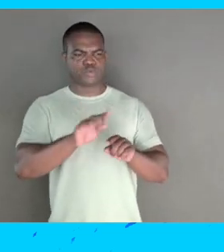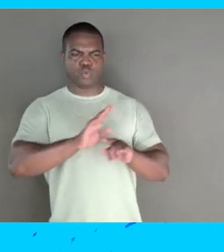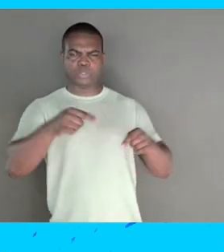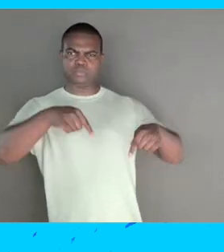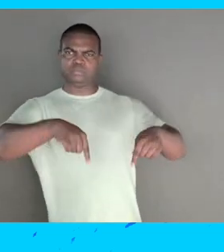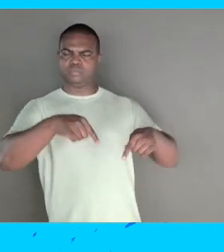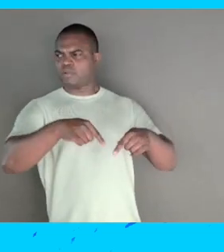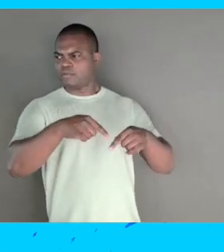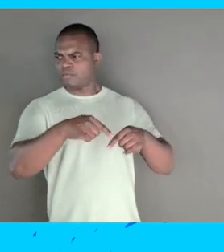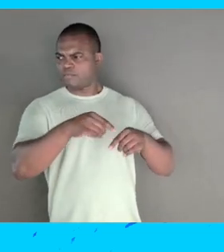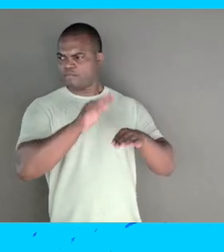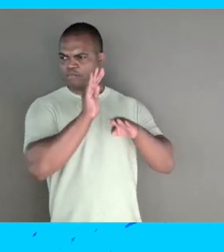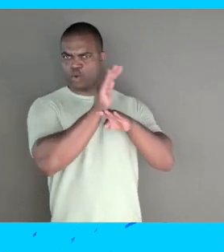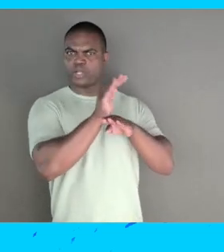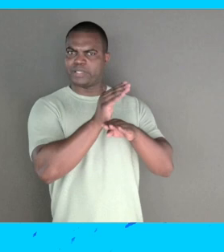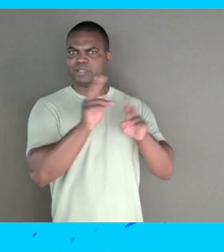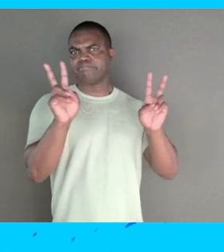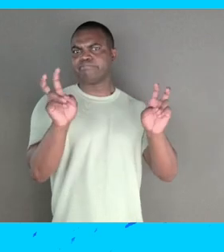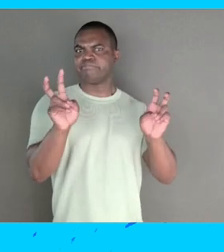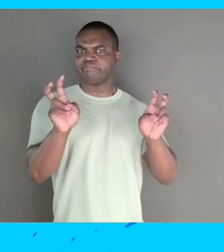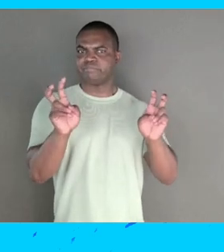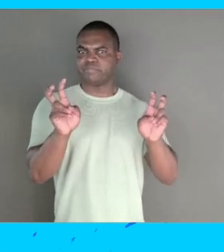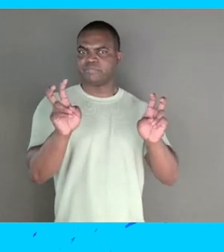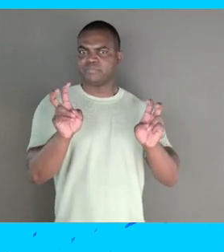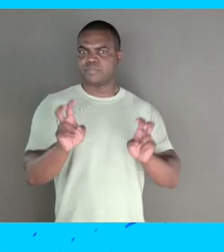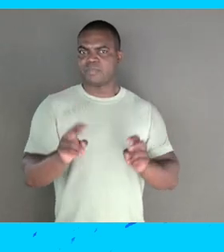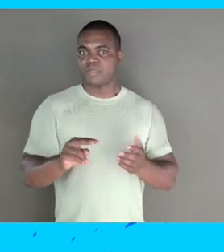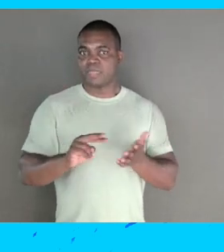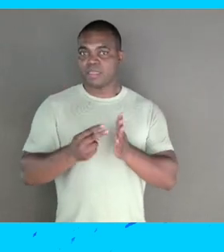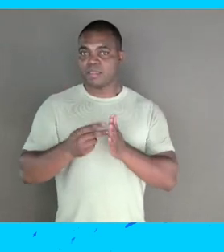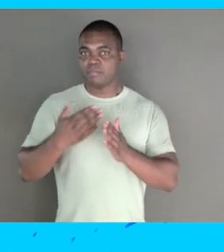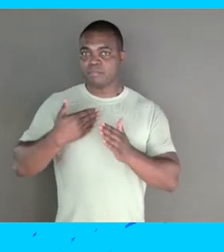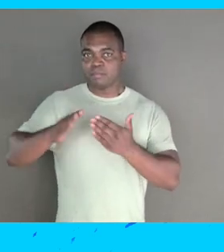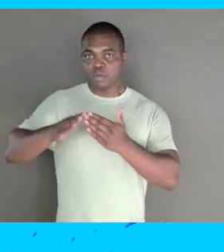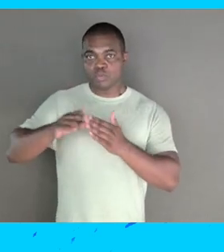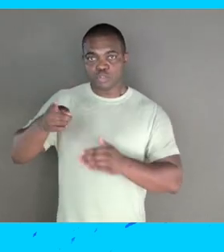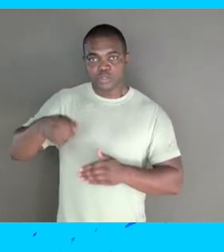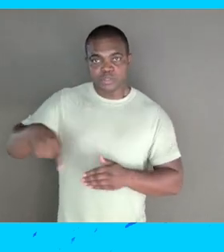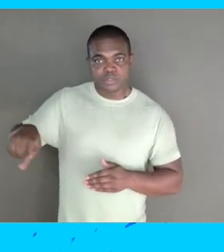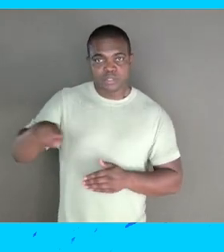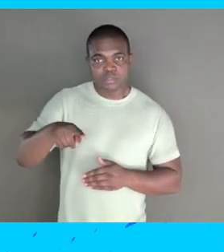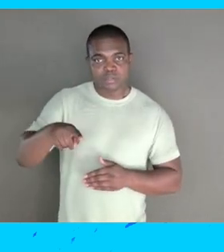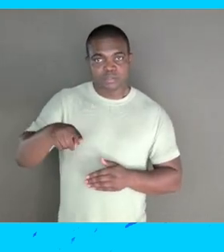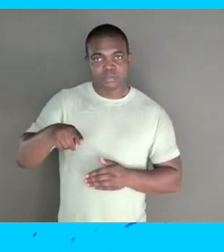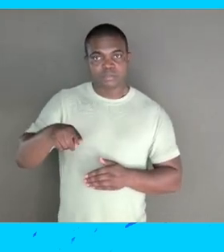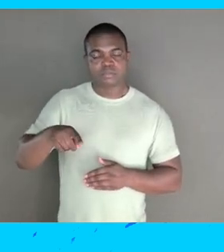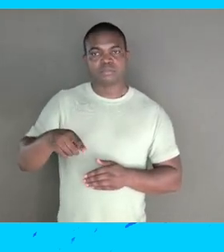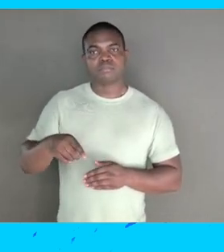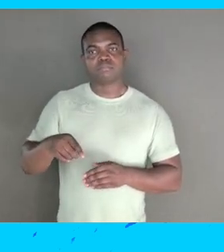heterosexuals, even for people in the community. There is a huge...